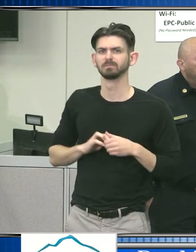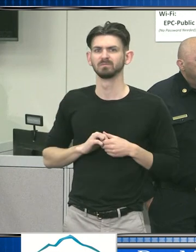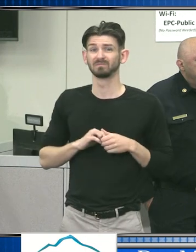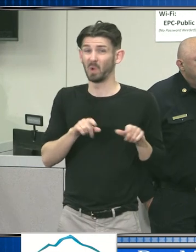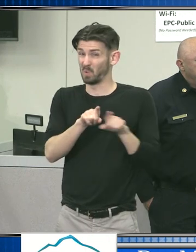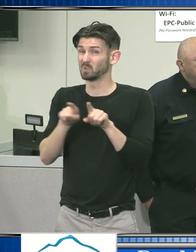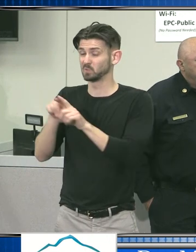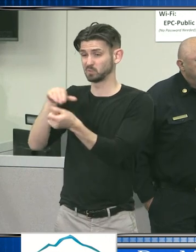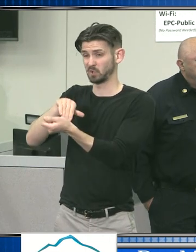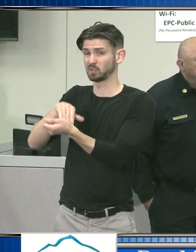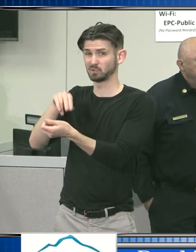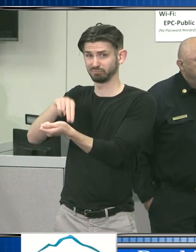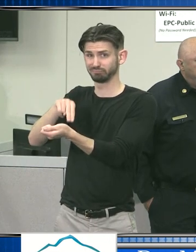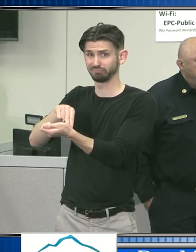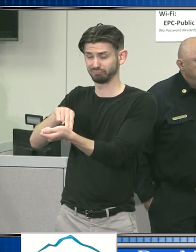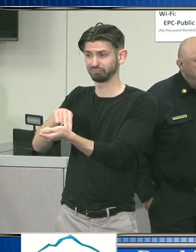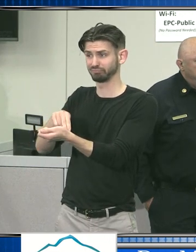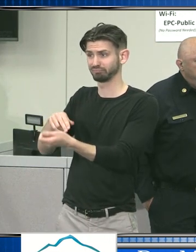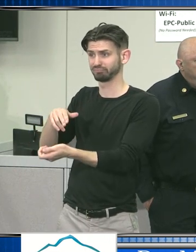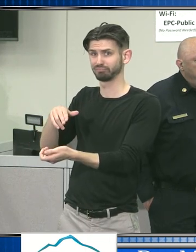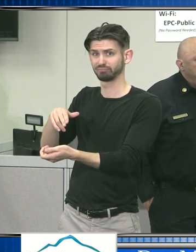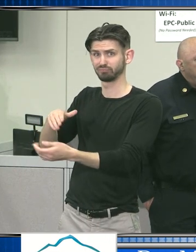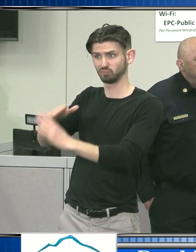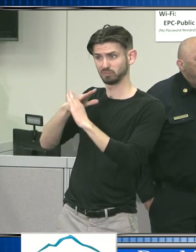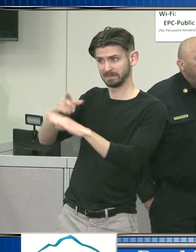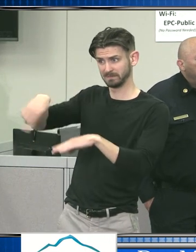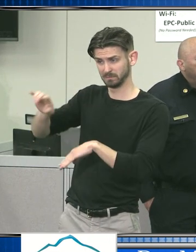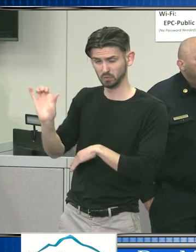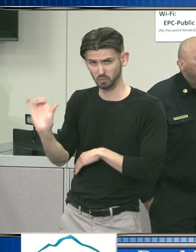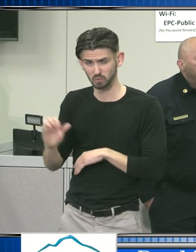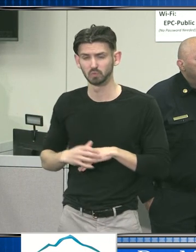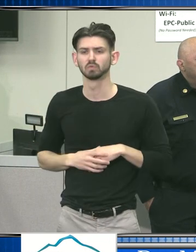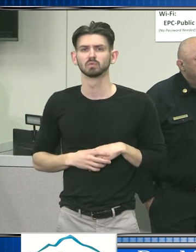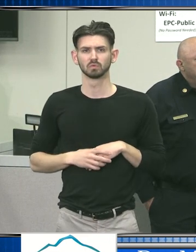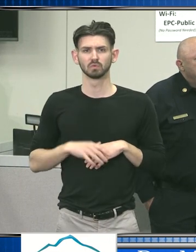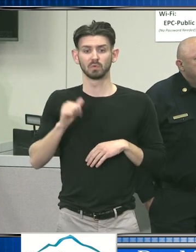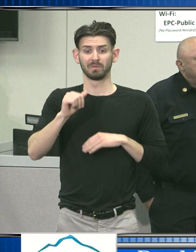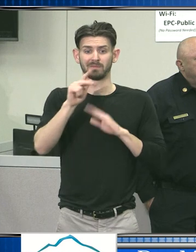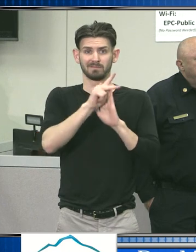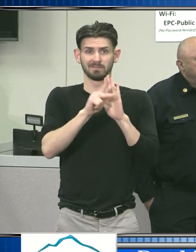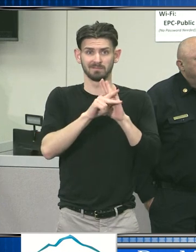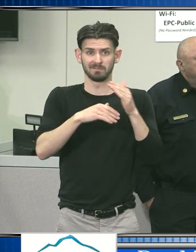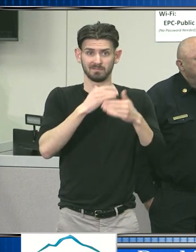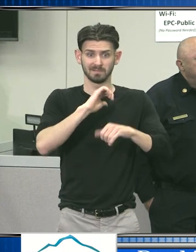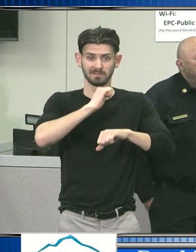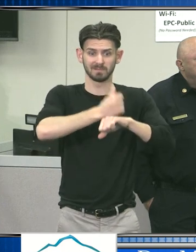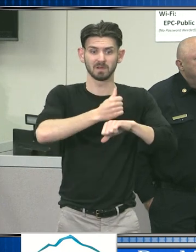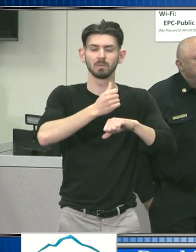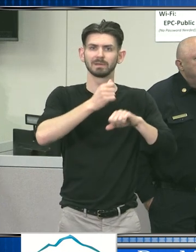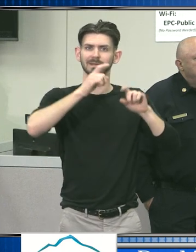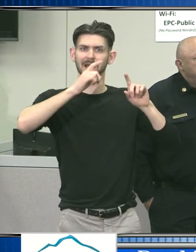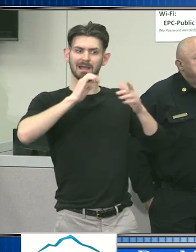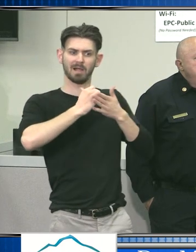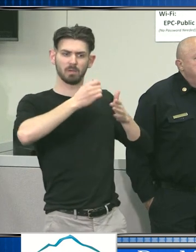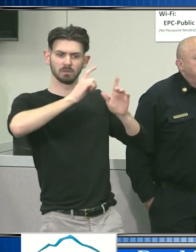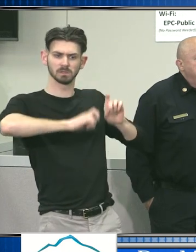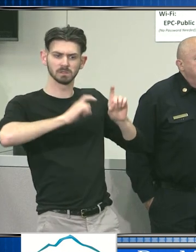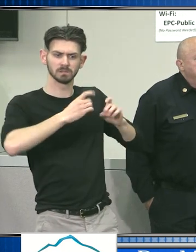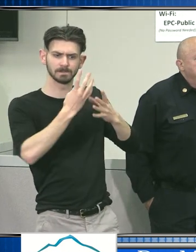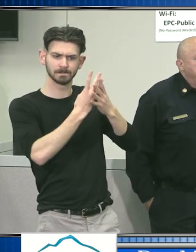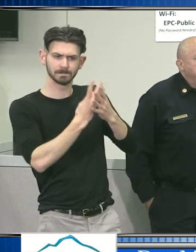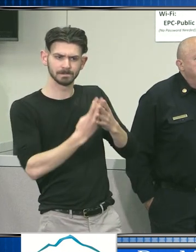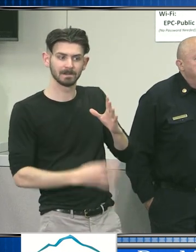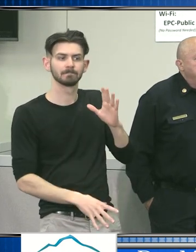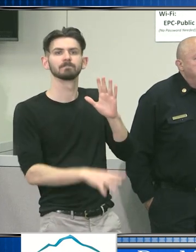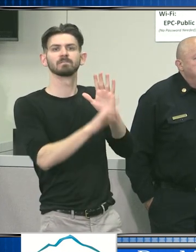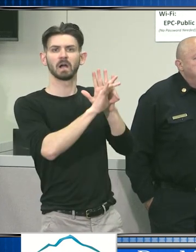treatment to them. The protocol is set up to screen patients for potential coronavirus symptoms or exposures, and then